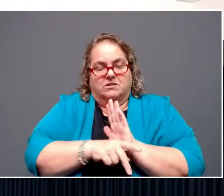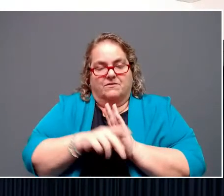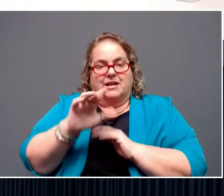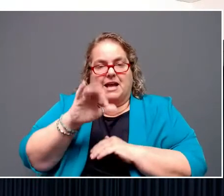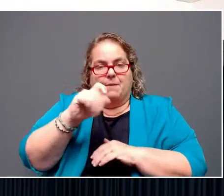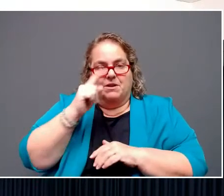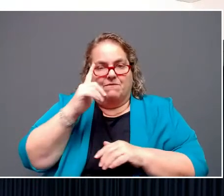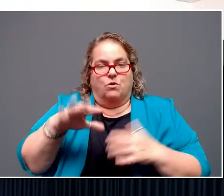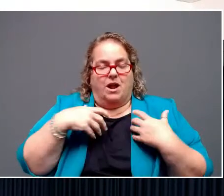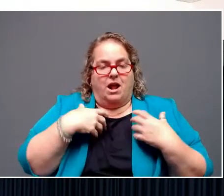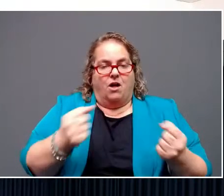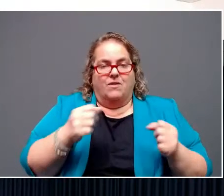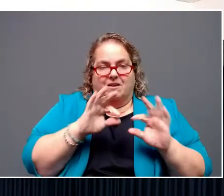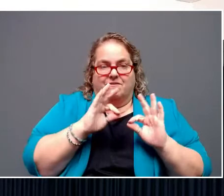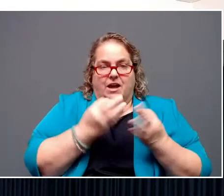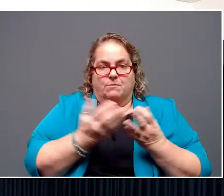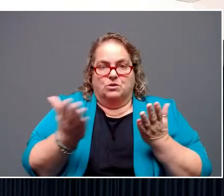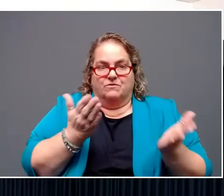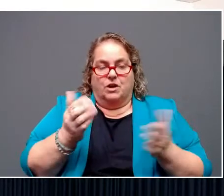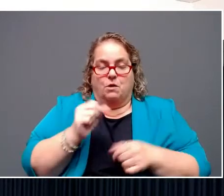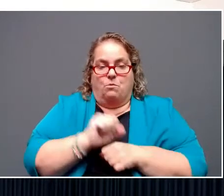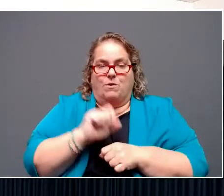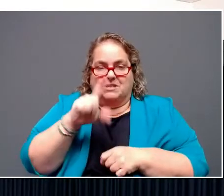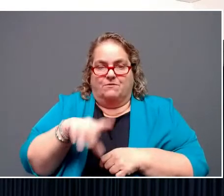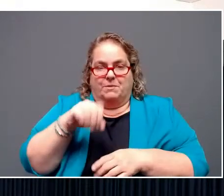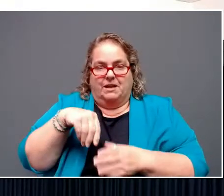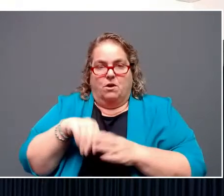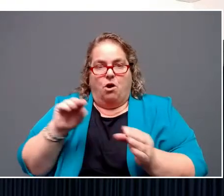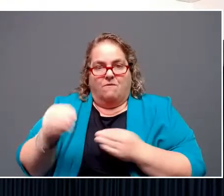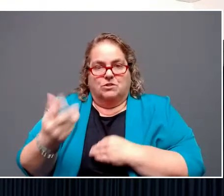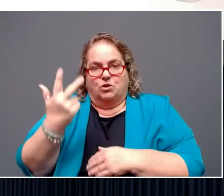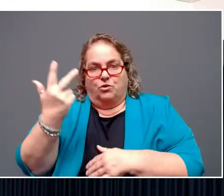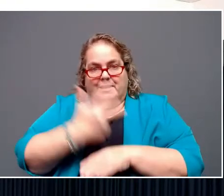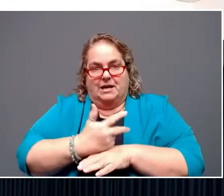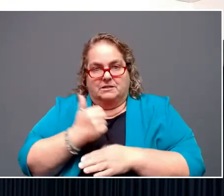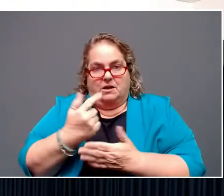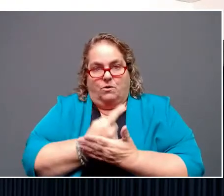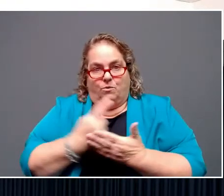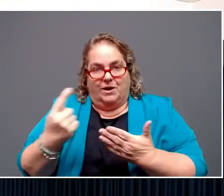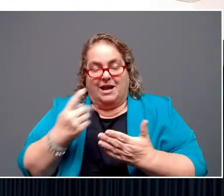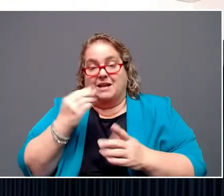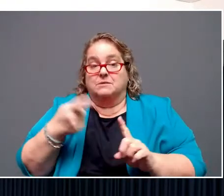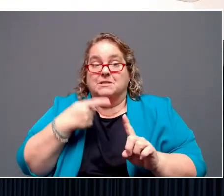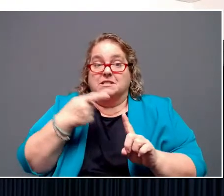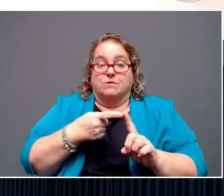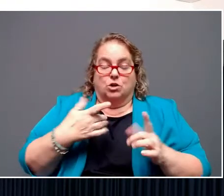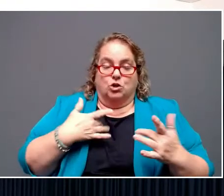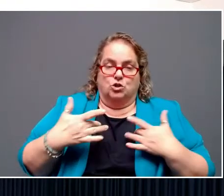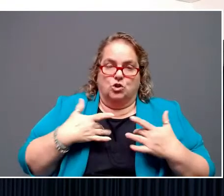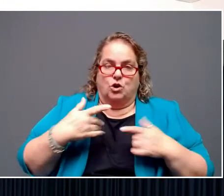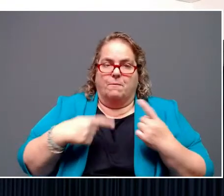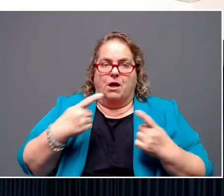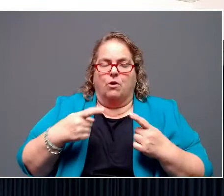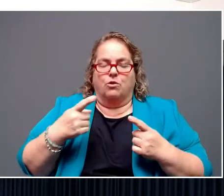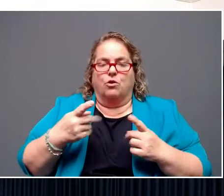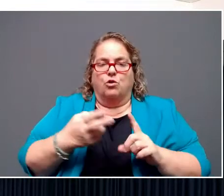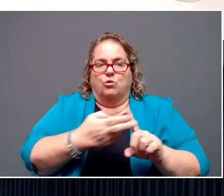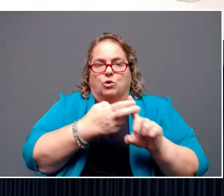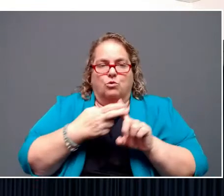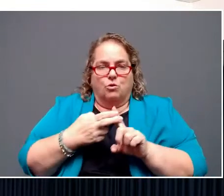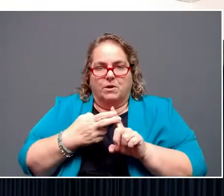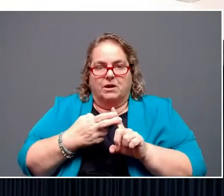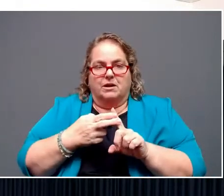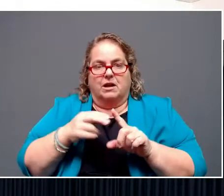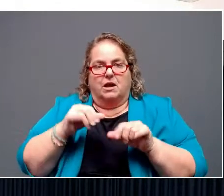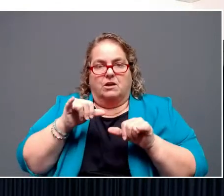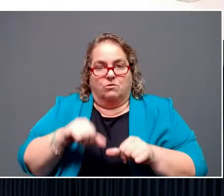that employees have to be in the office 3 days a week, and specifically concern about the recruitment and retention of social